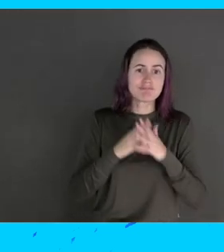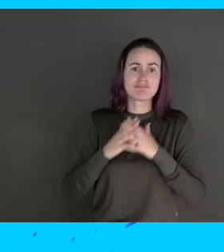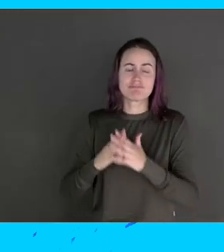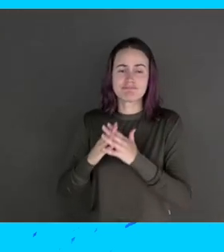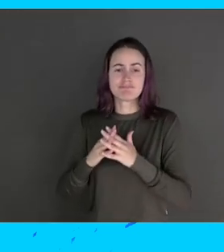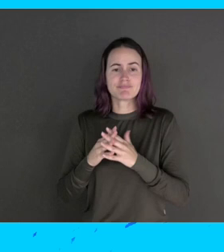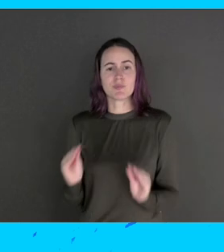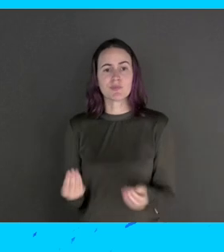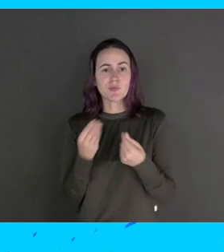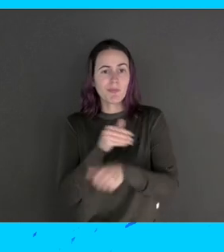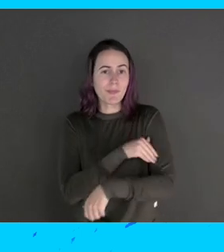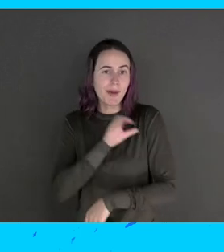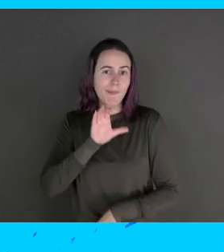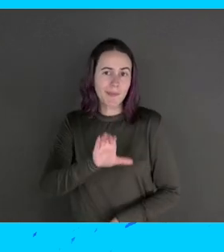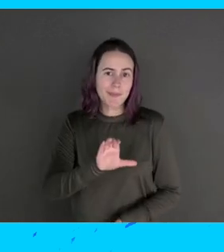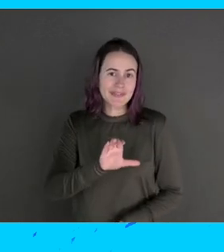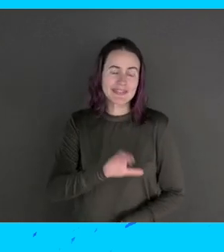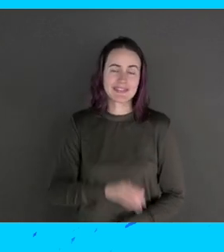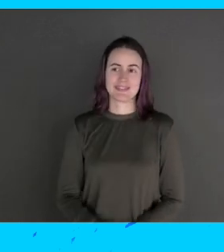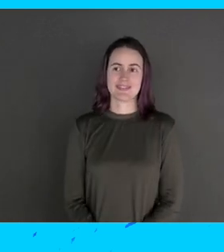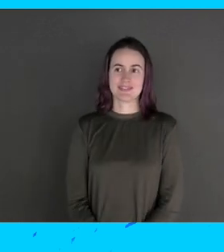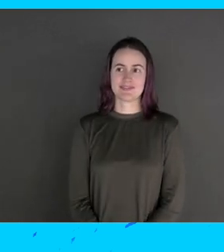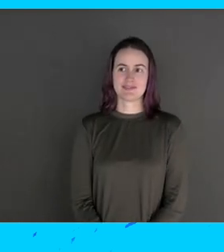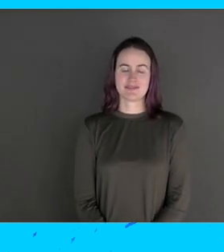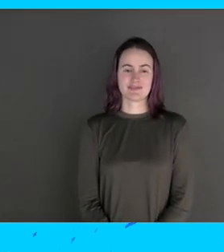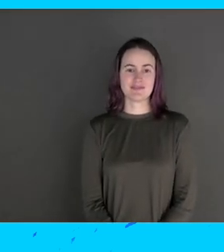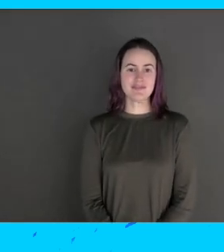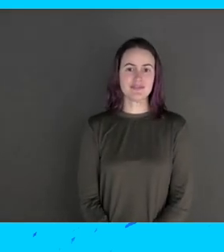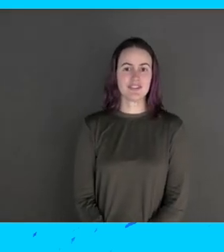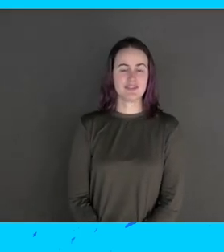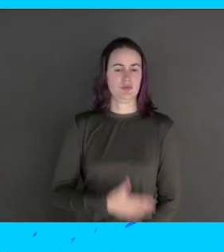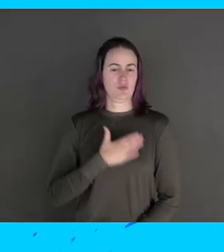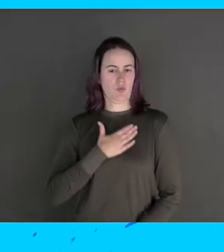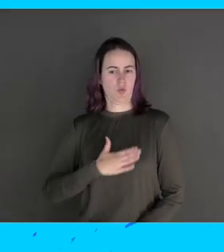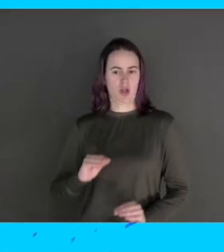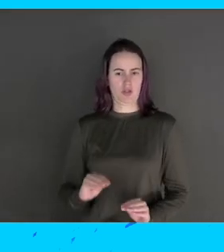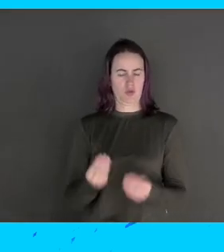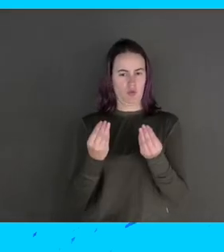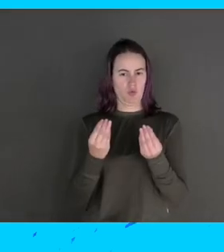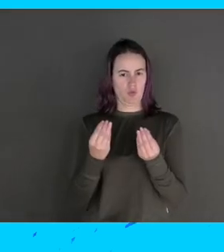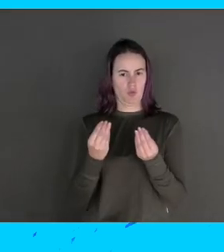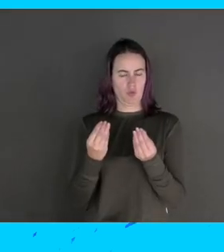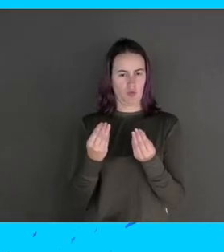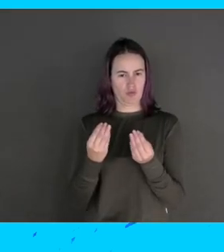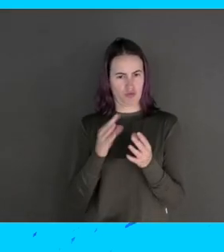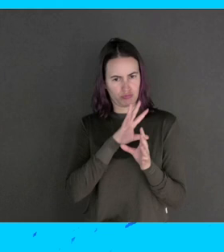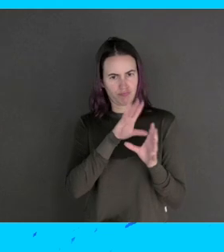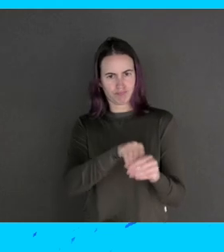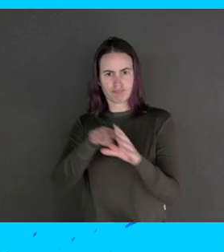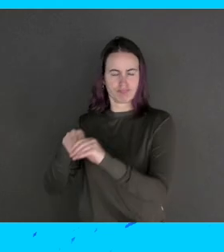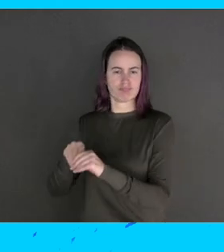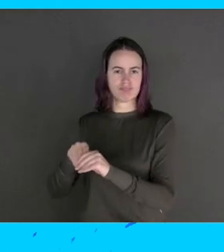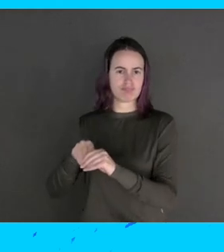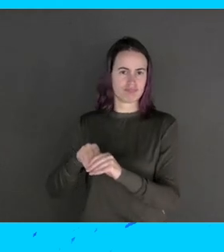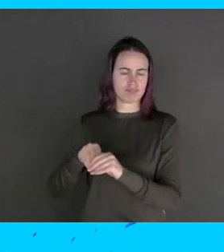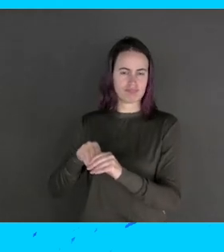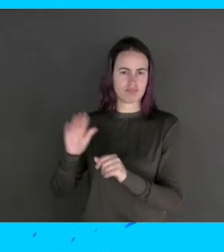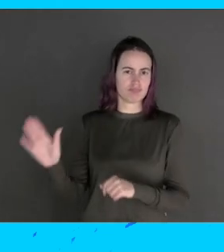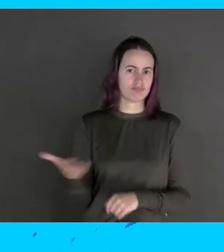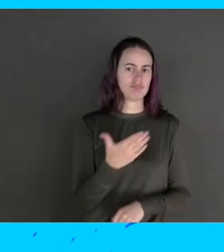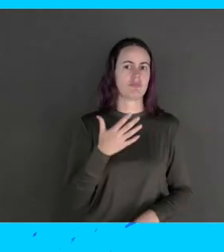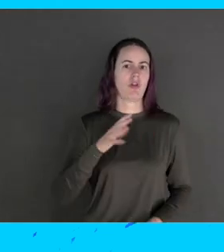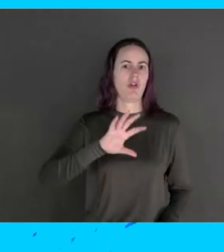youth and make them stakeholders in each of our countries, as in Pro Familia